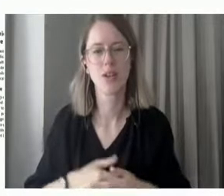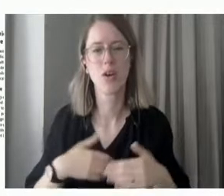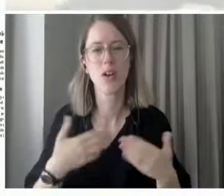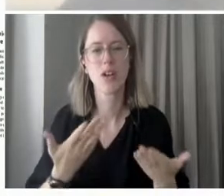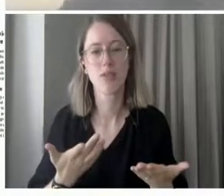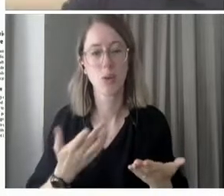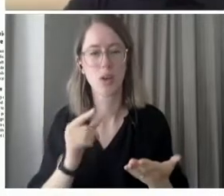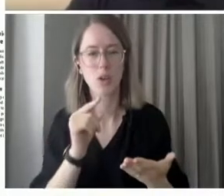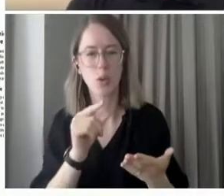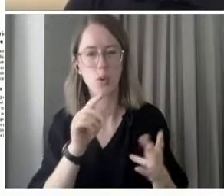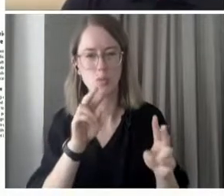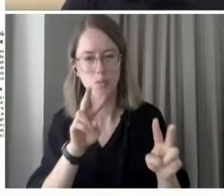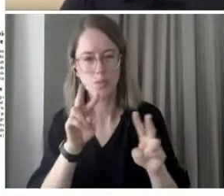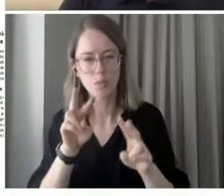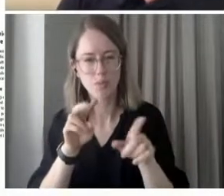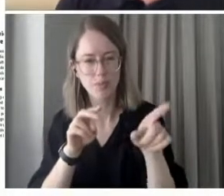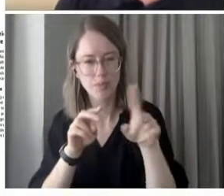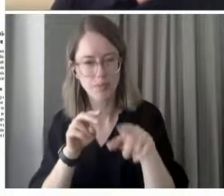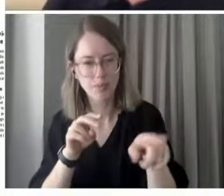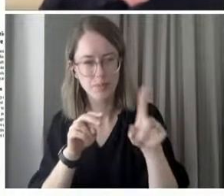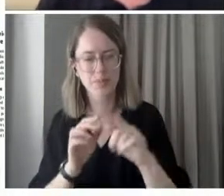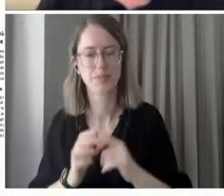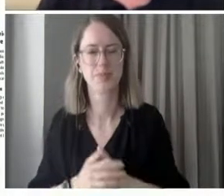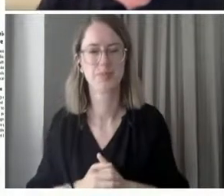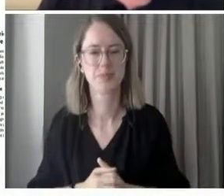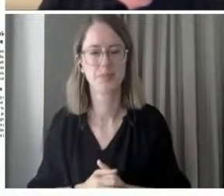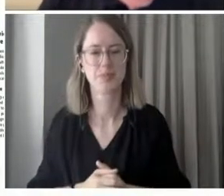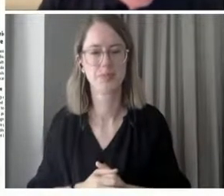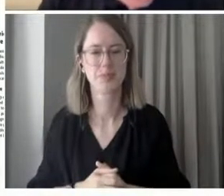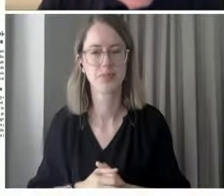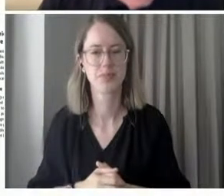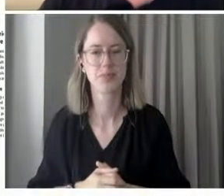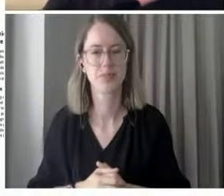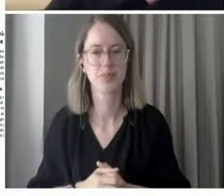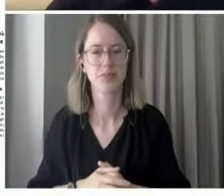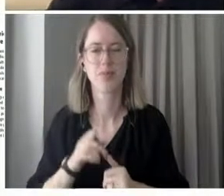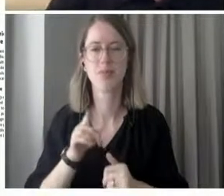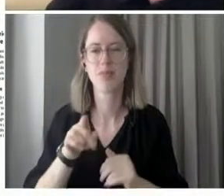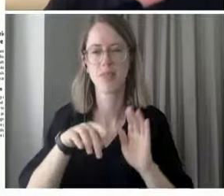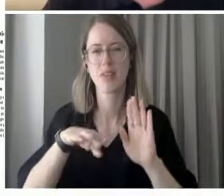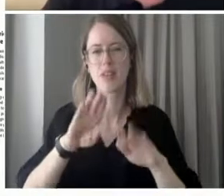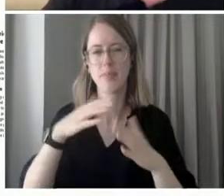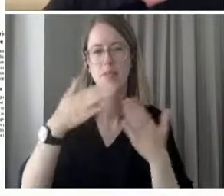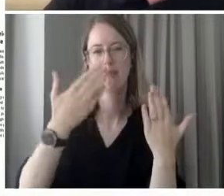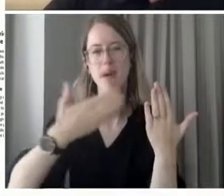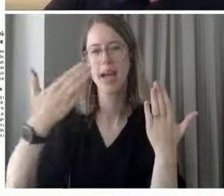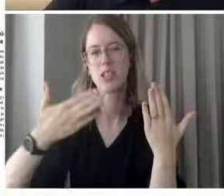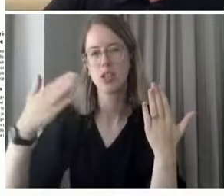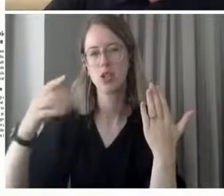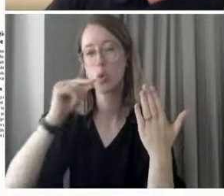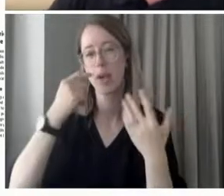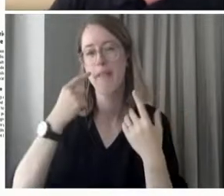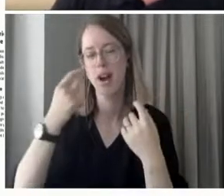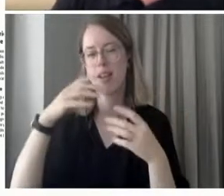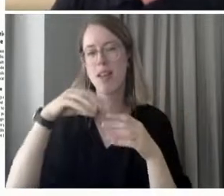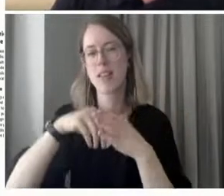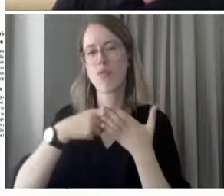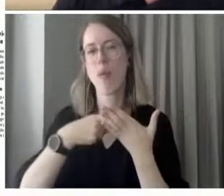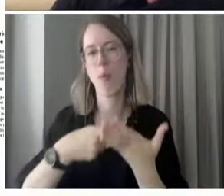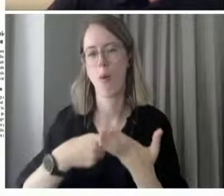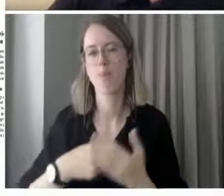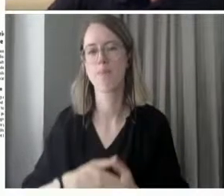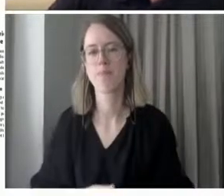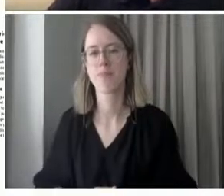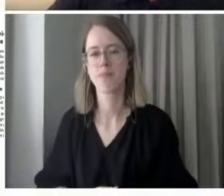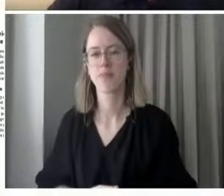that here, which is a bit of a montage of the kinds of pages you would find in the report. Obviously,